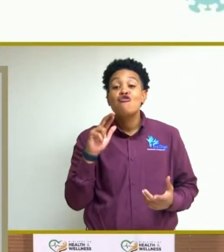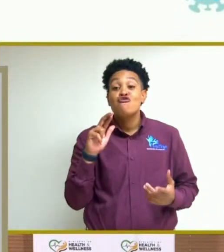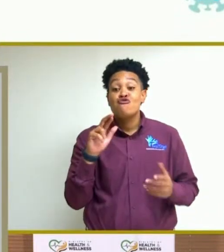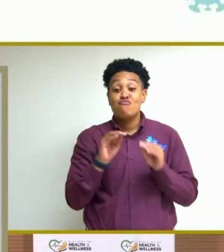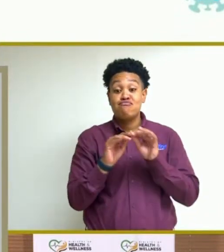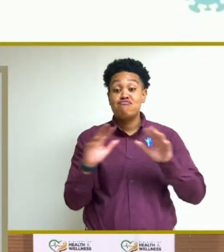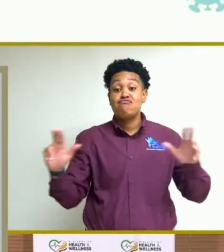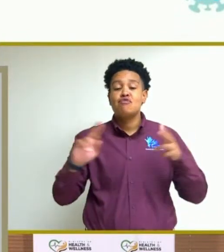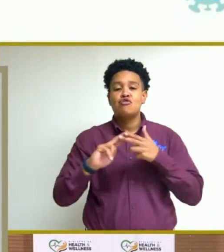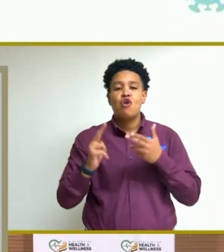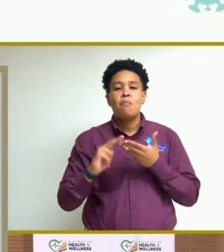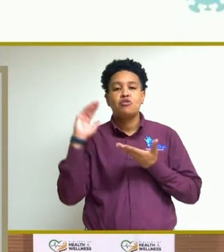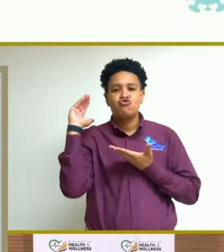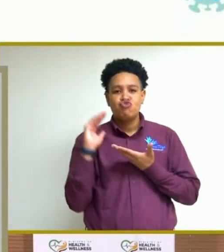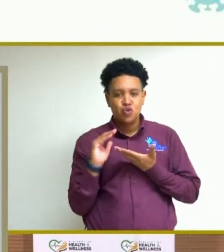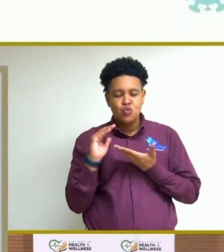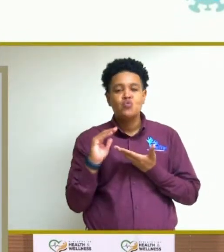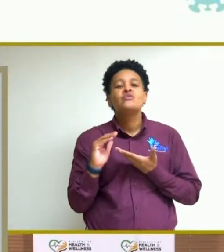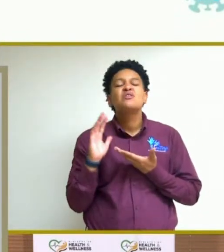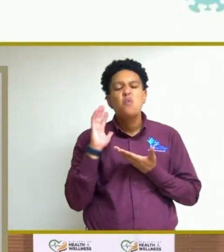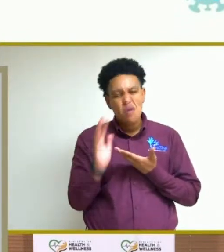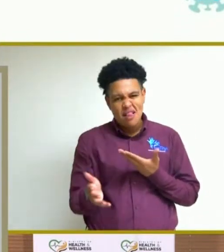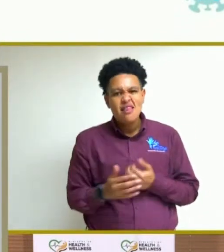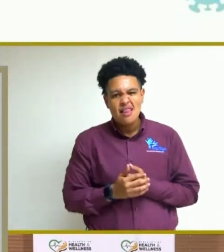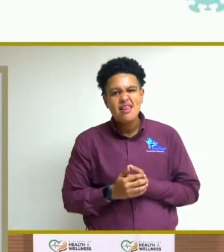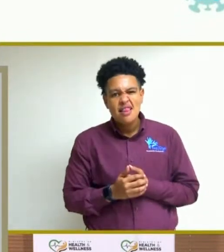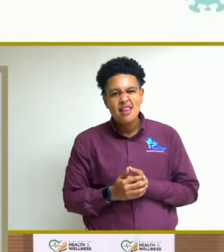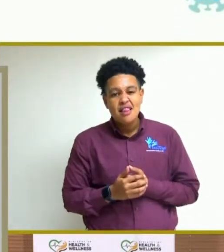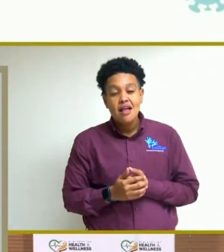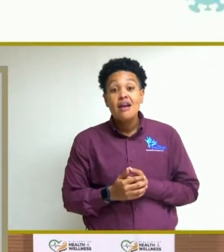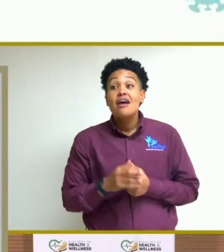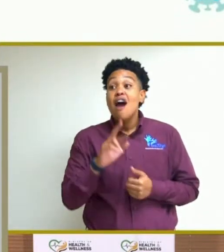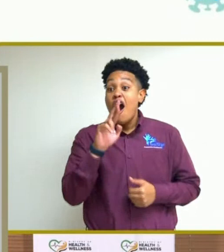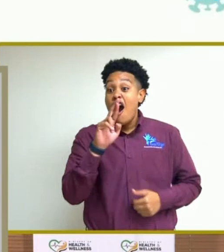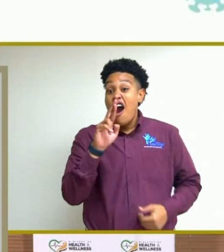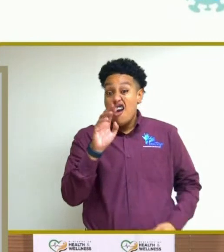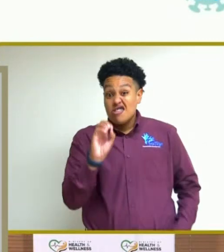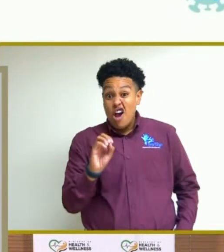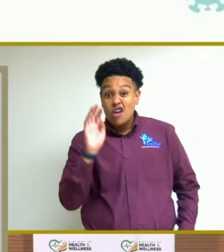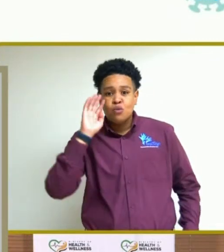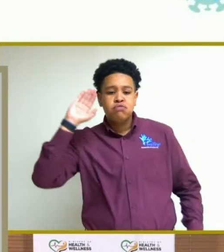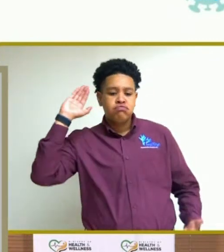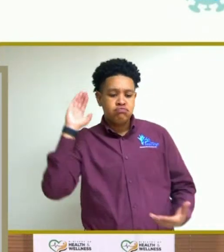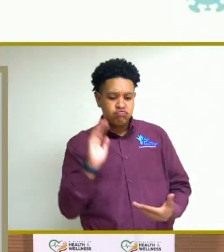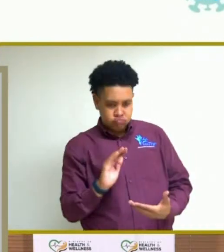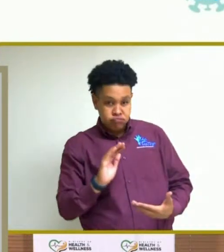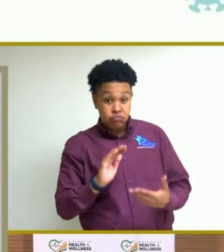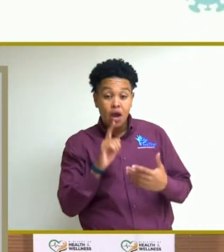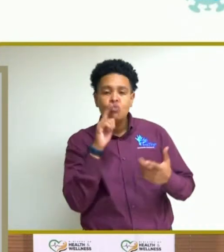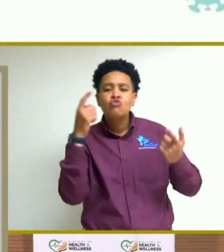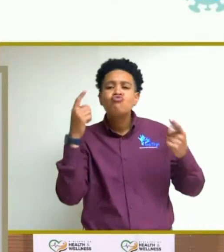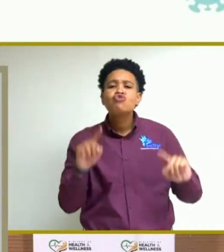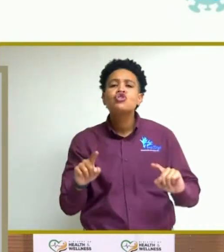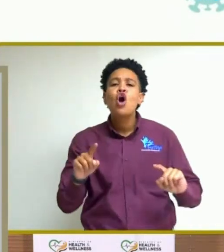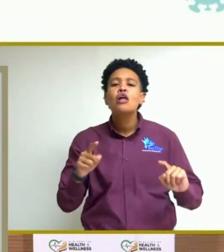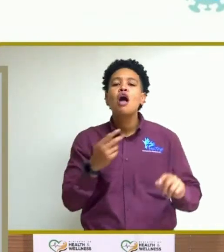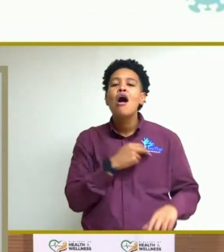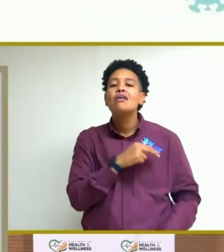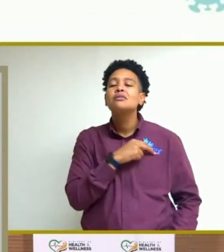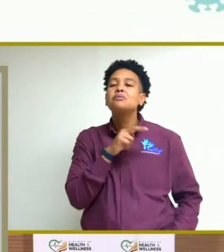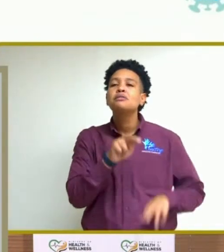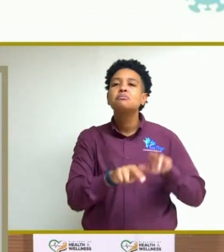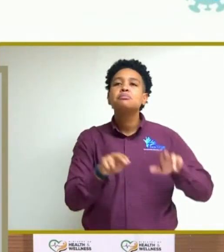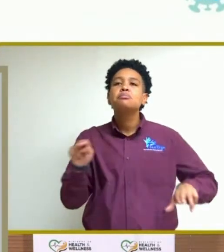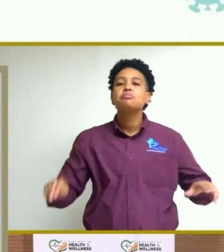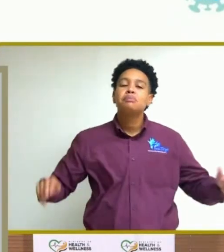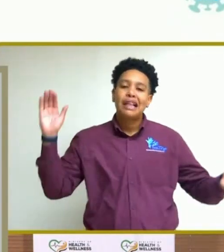will decrease. Our numbers will decrease, and it will result in hospitalizations decreasing, and also